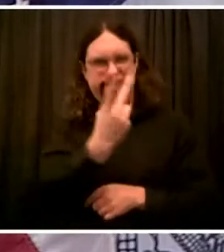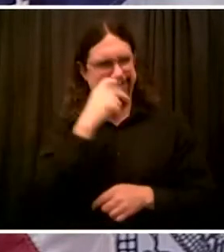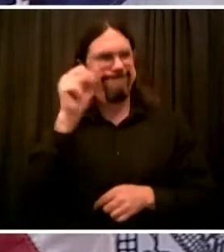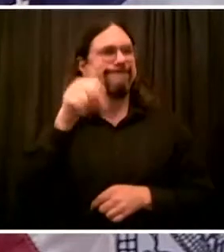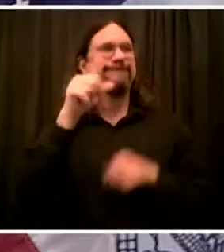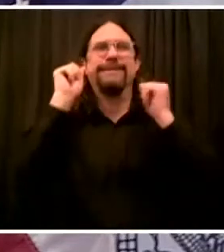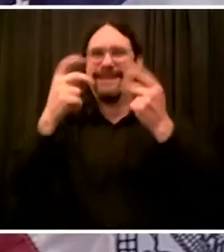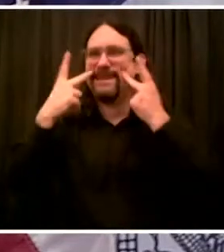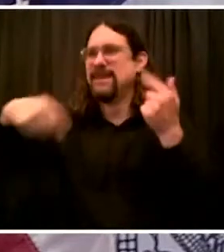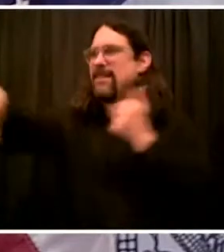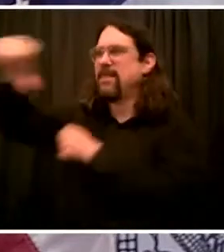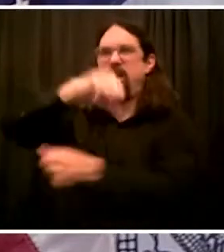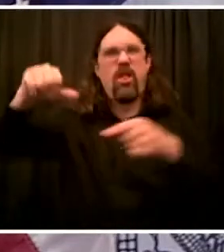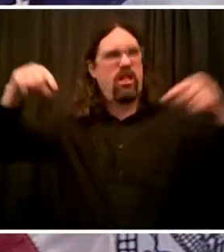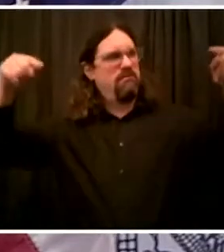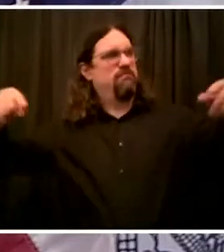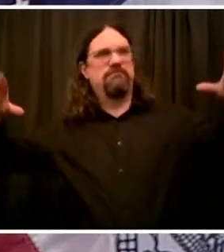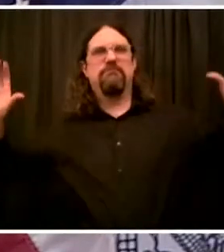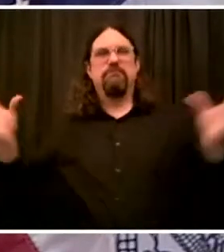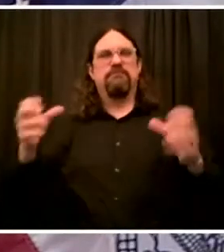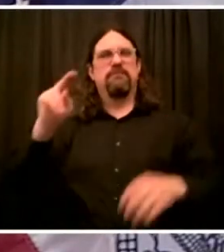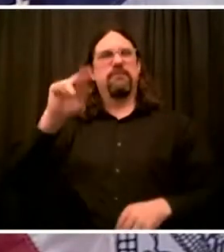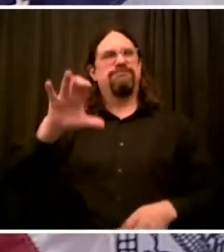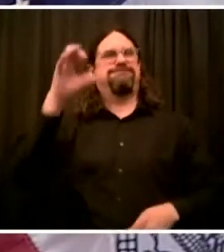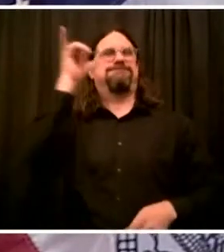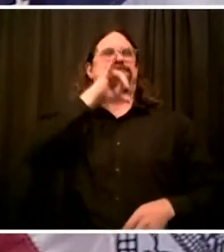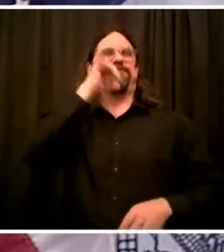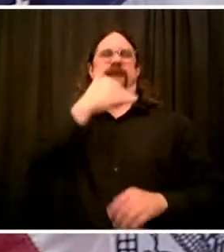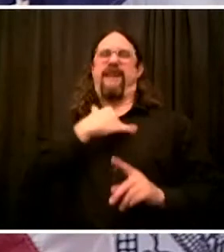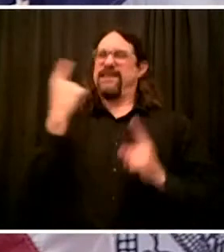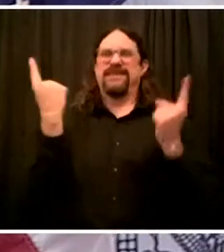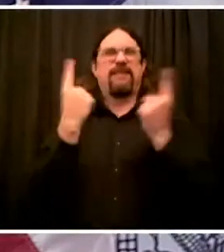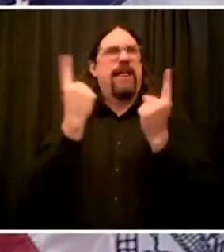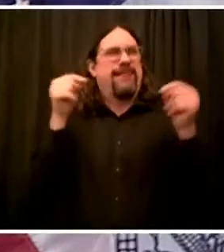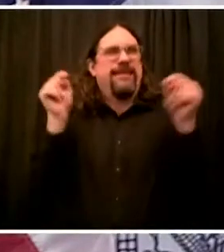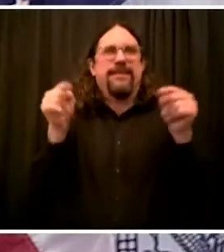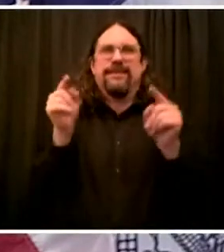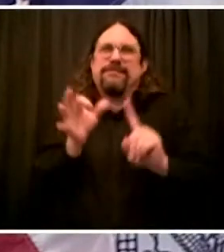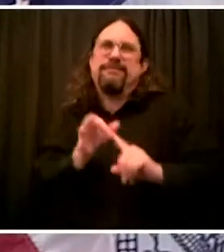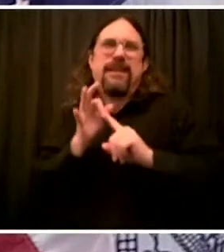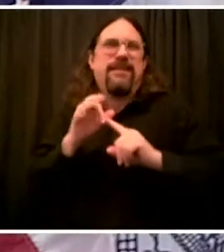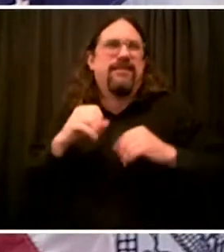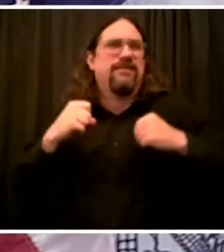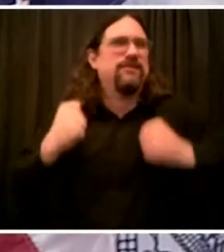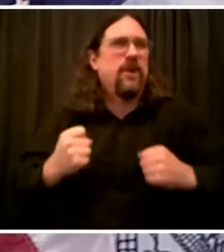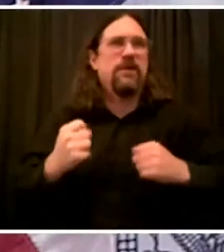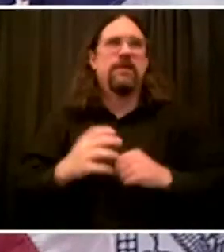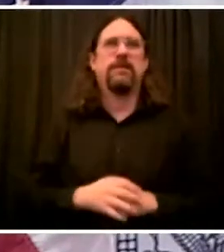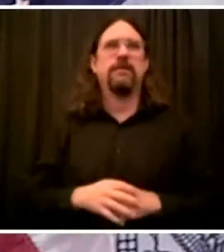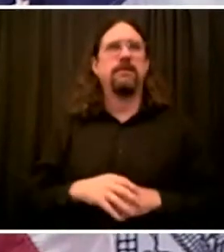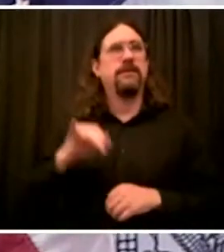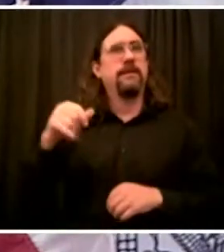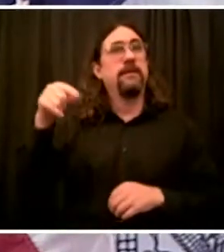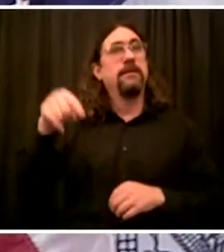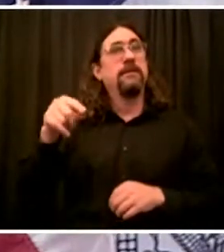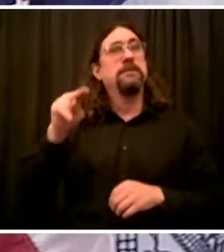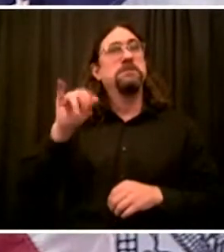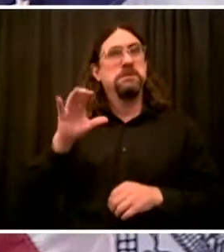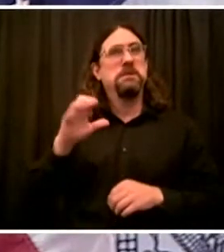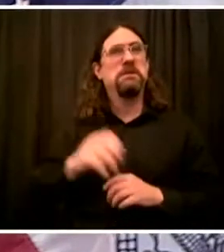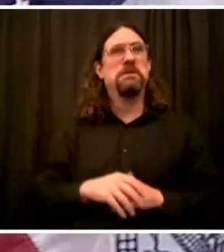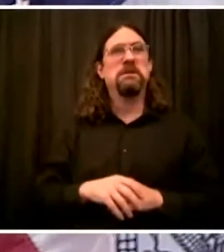theorizing, different people starting to talk about New York City's demise after the coronavirus, and I want to say up front, they've got it